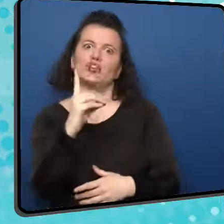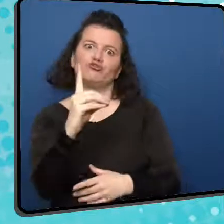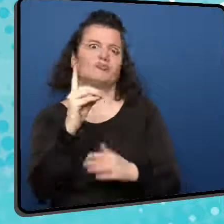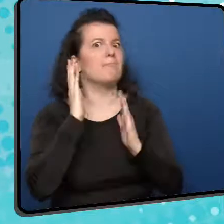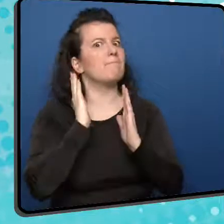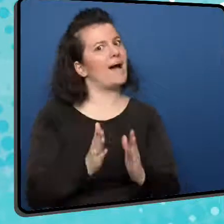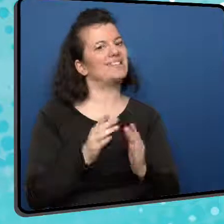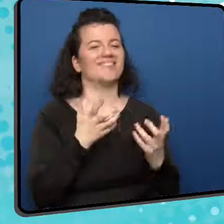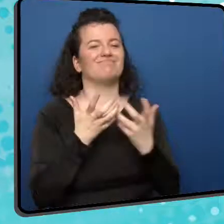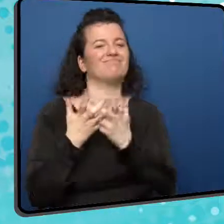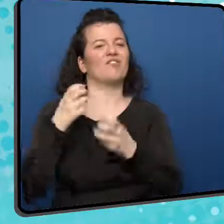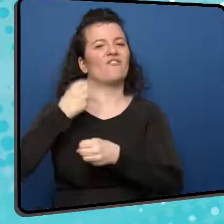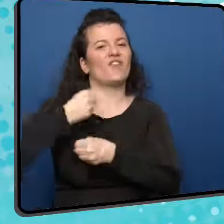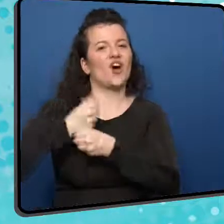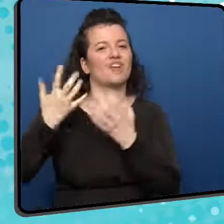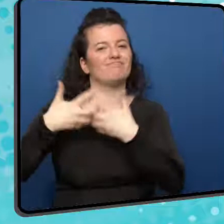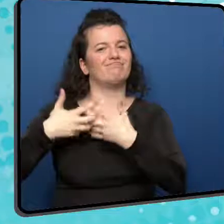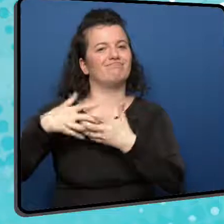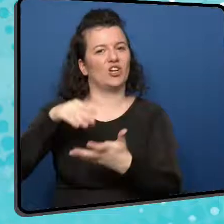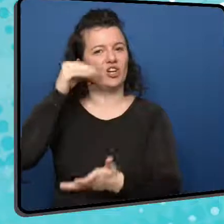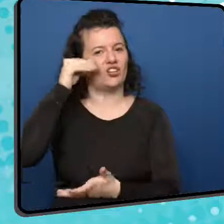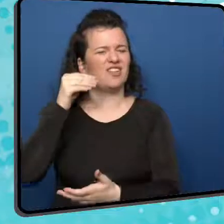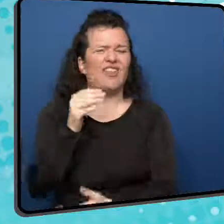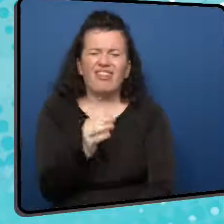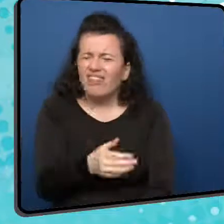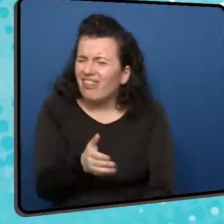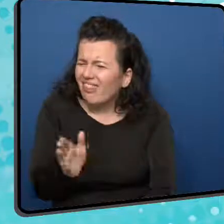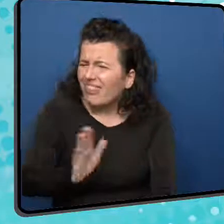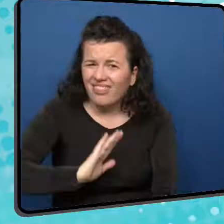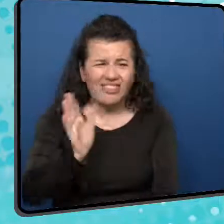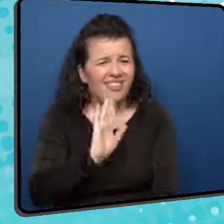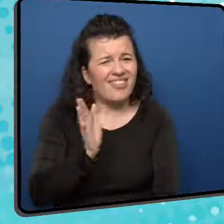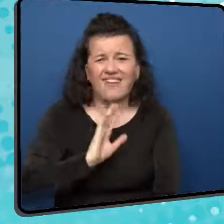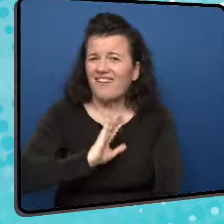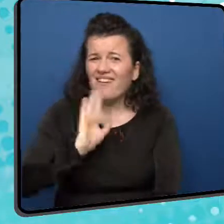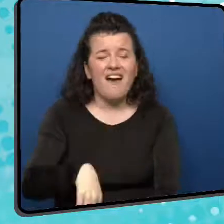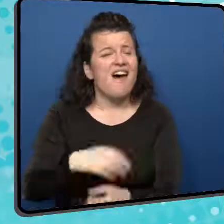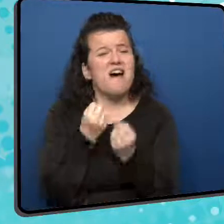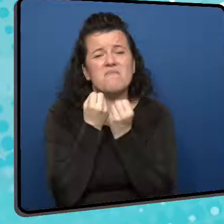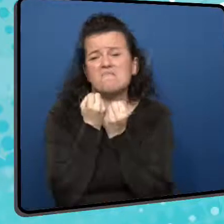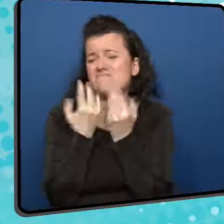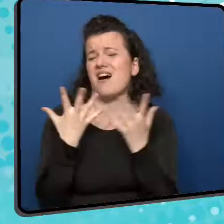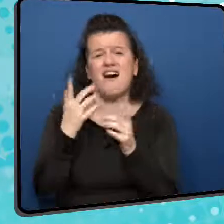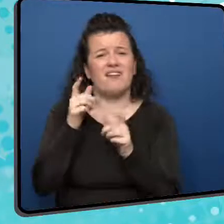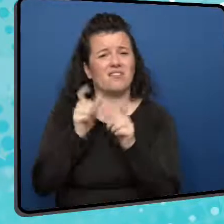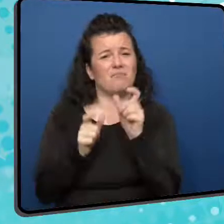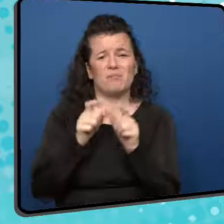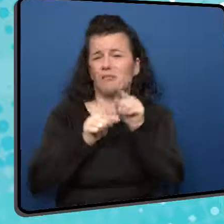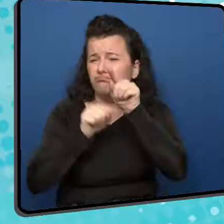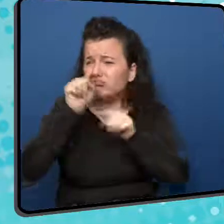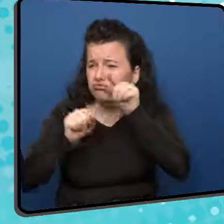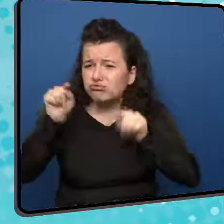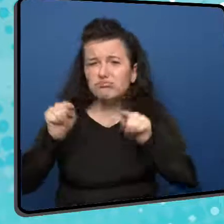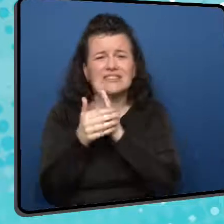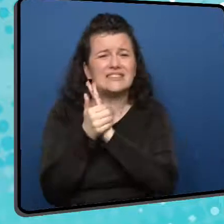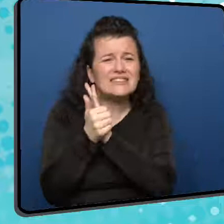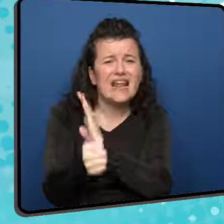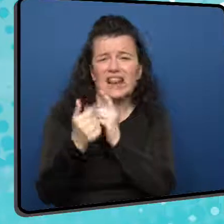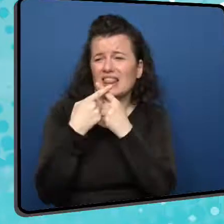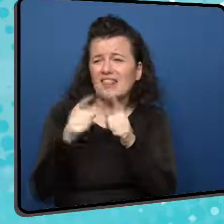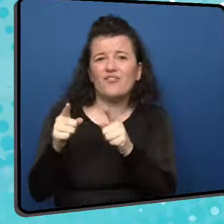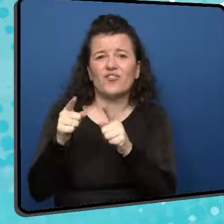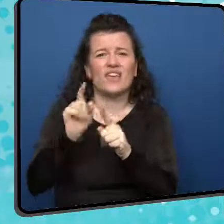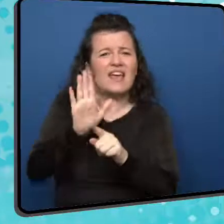need a PhD. There are so many people that come from different backgrounds, and it's super important to have different